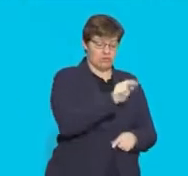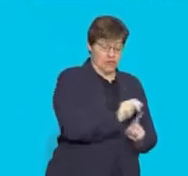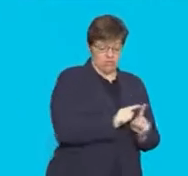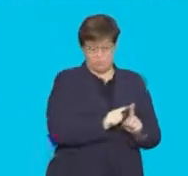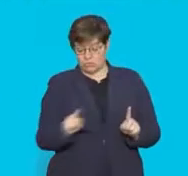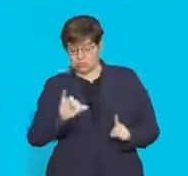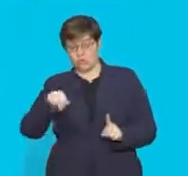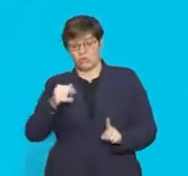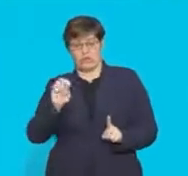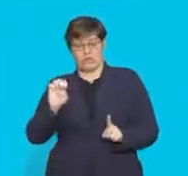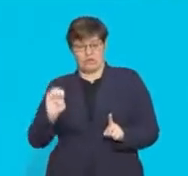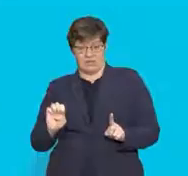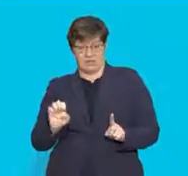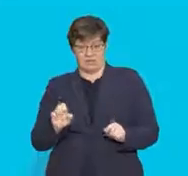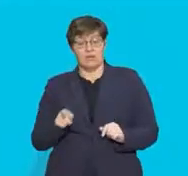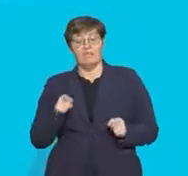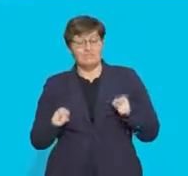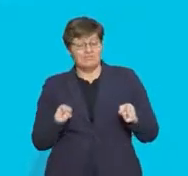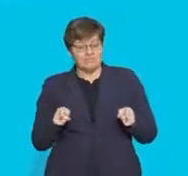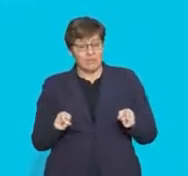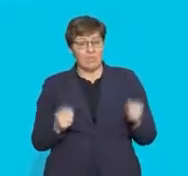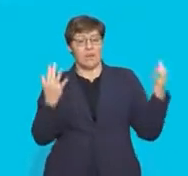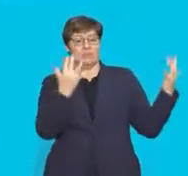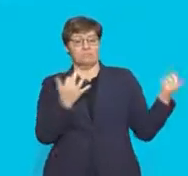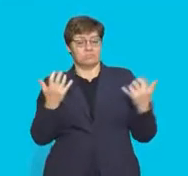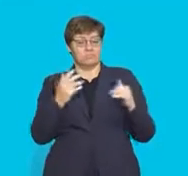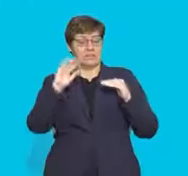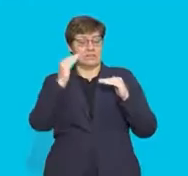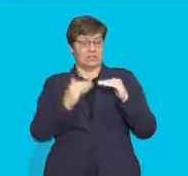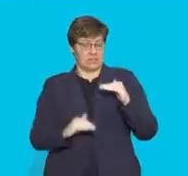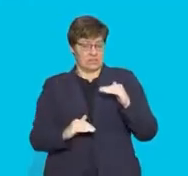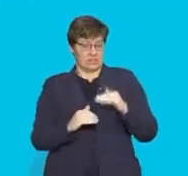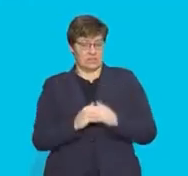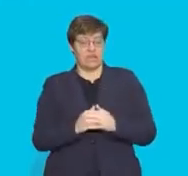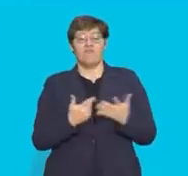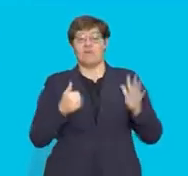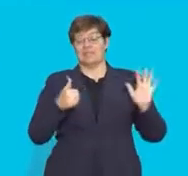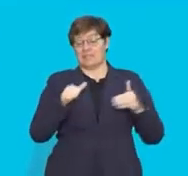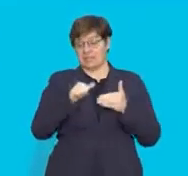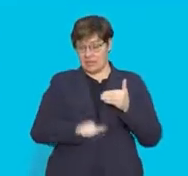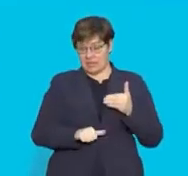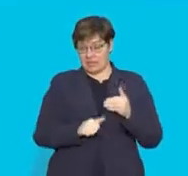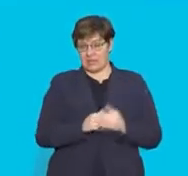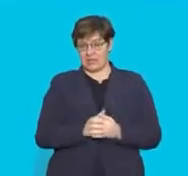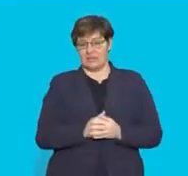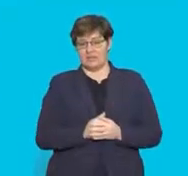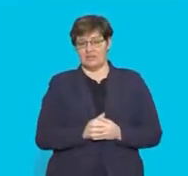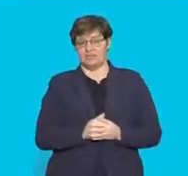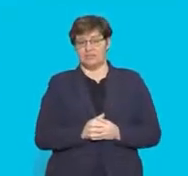to June. This means when you are calculating your depreciation now for the 6 months, you'll